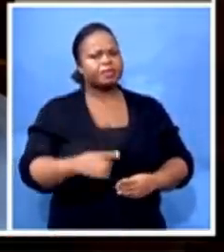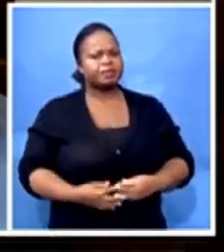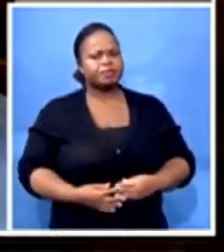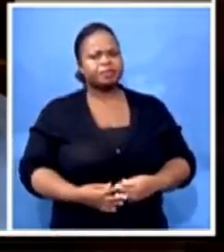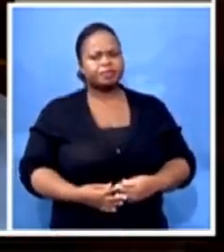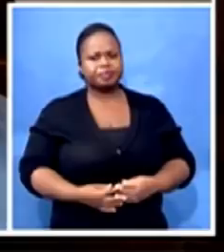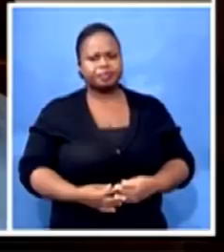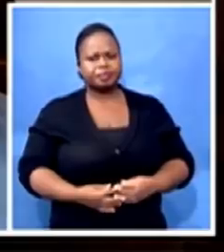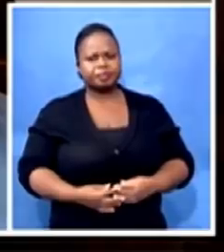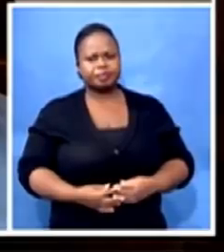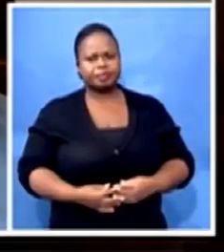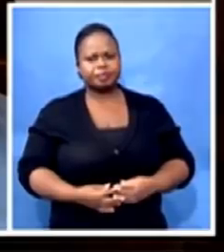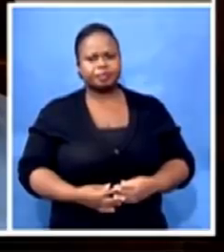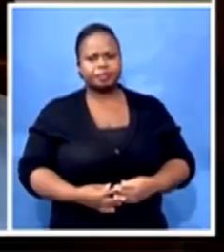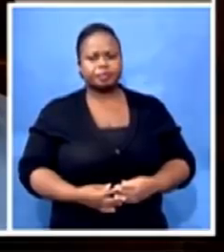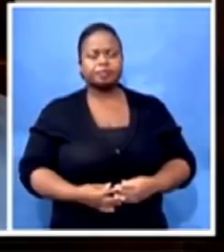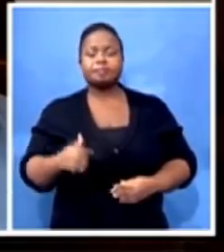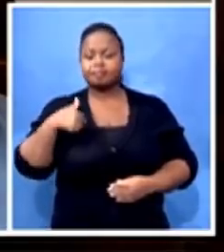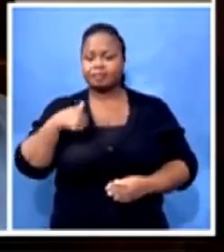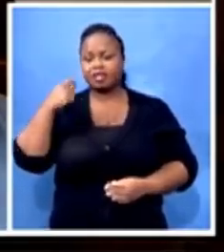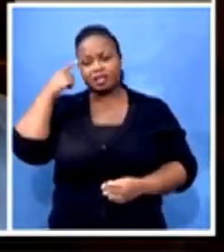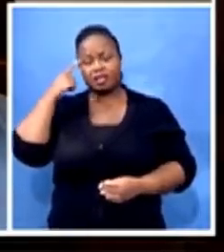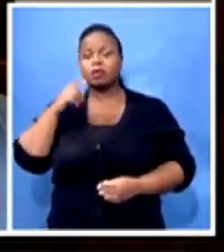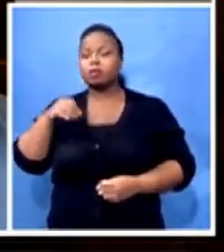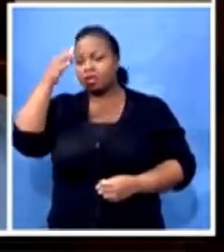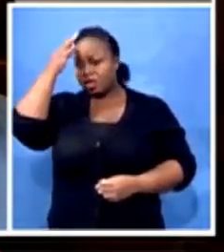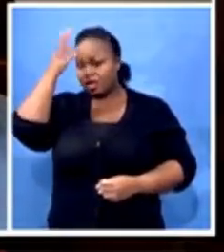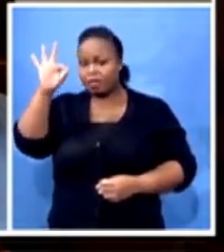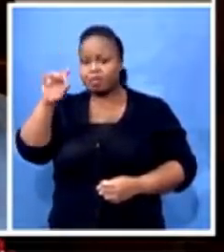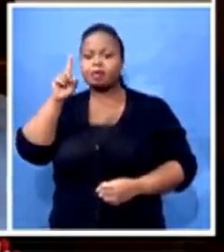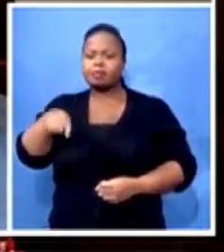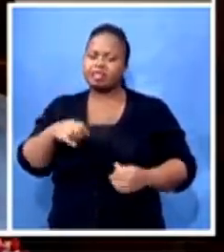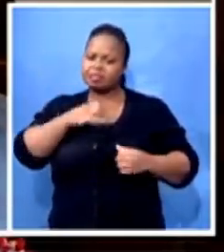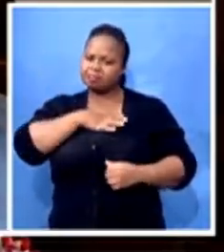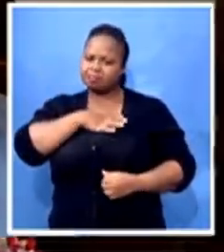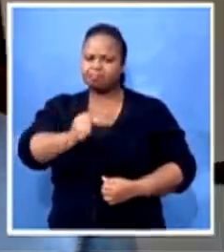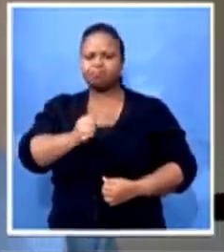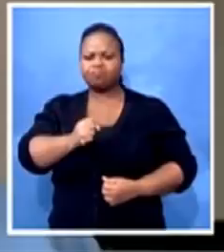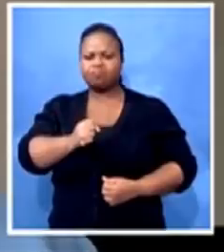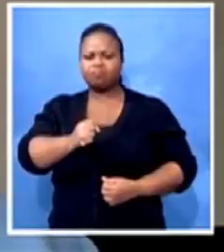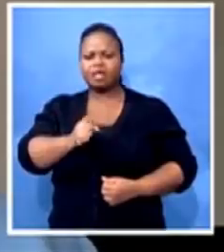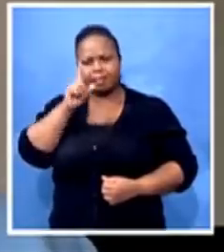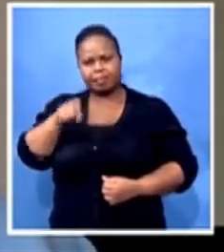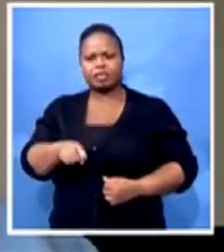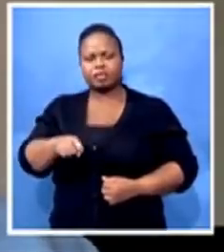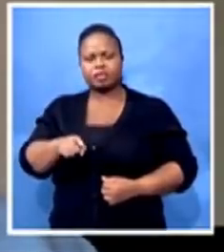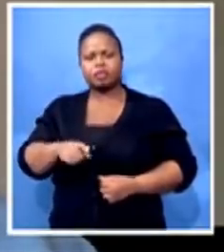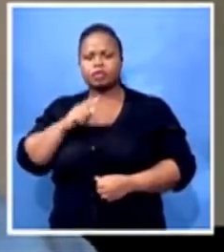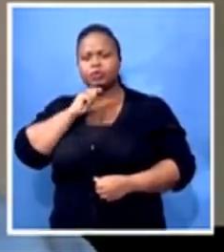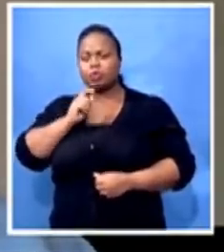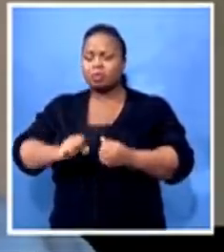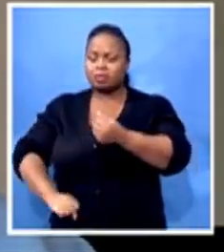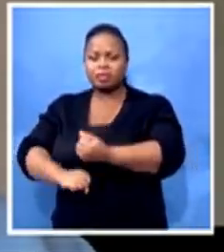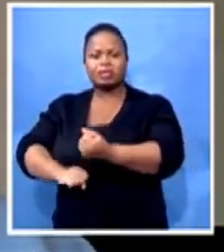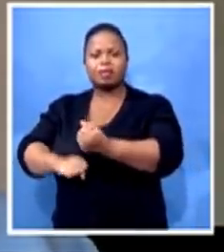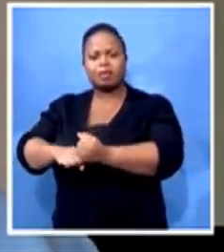government to be very bold about supporting black business. And it is in the interest of government to do so.